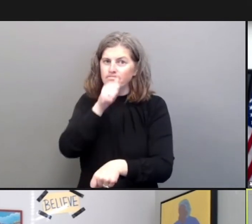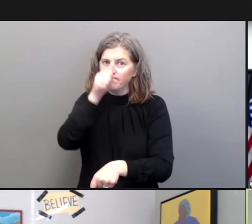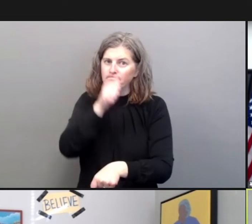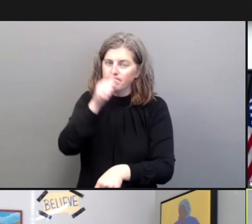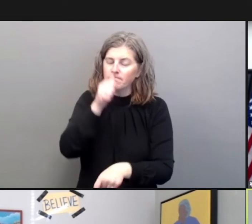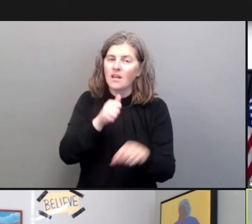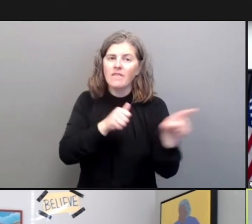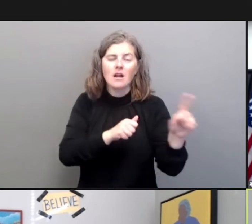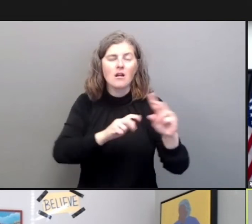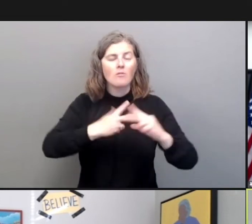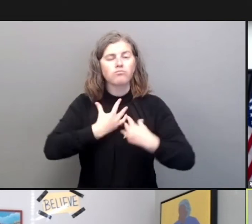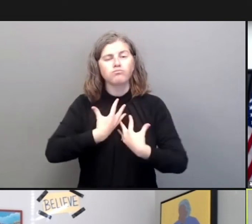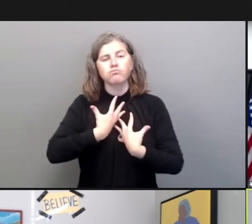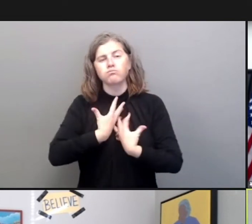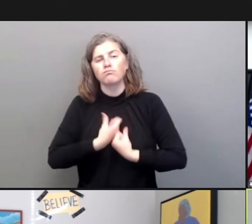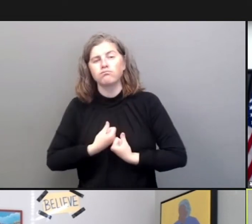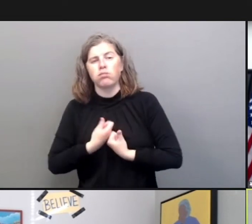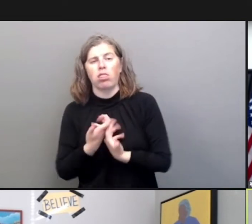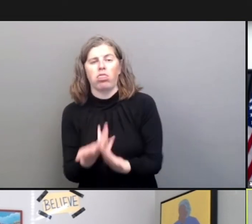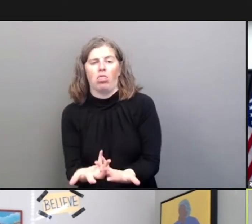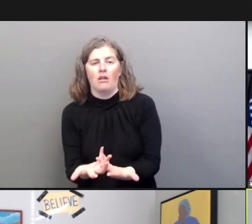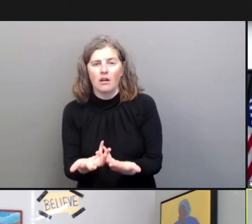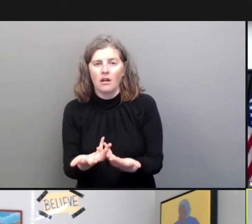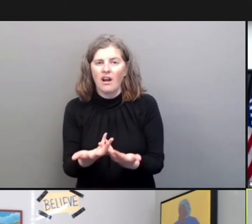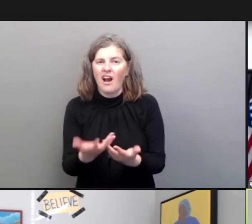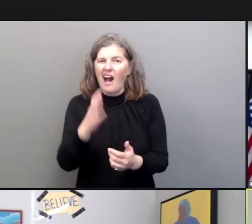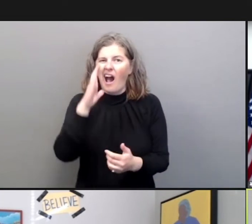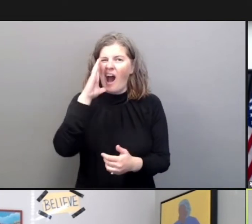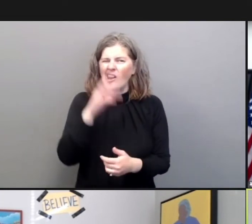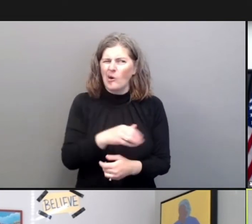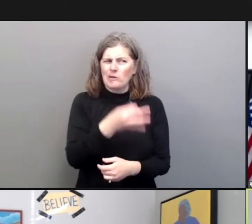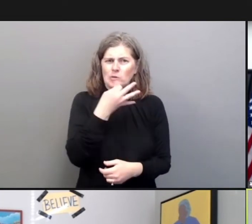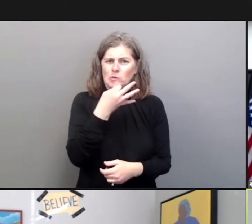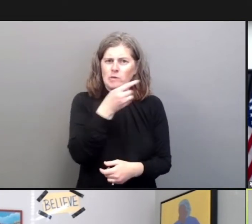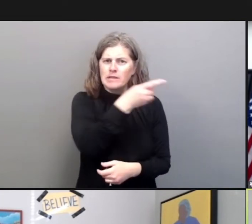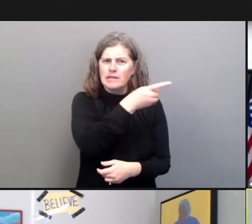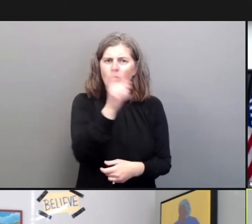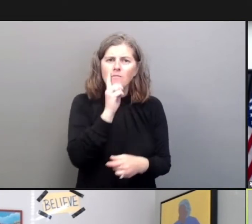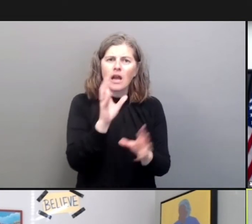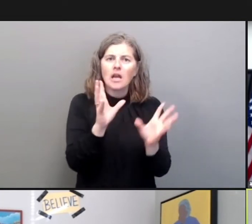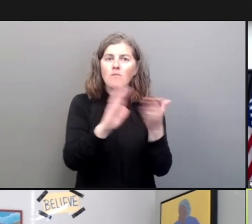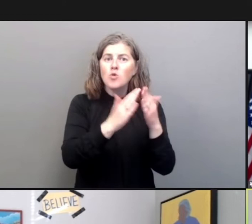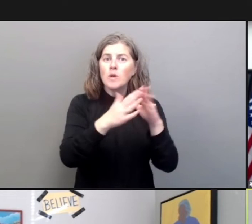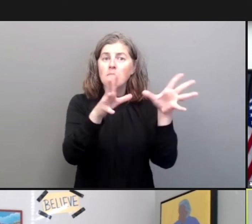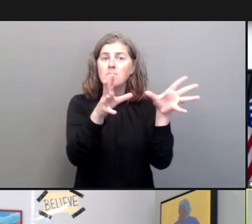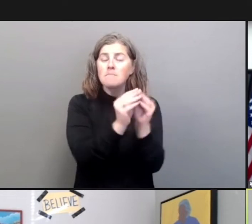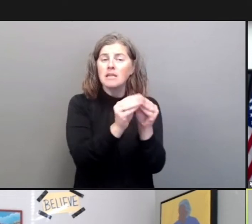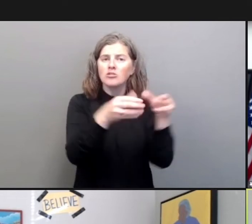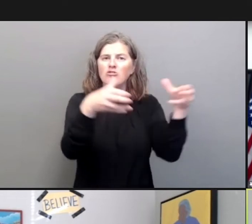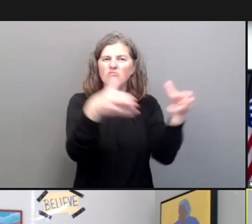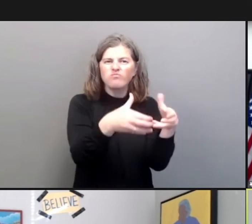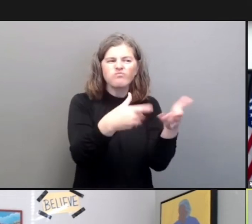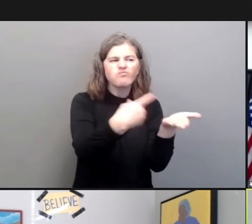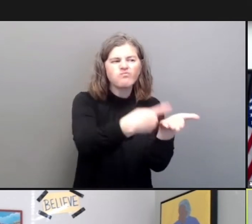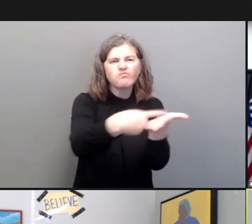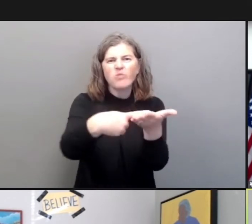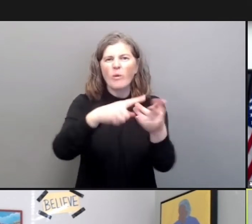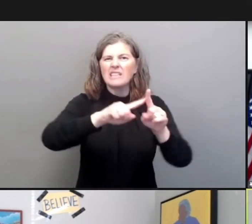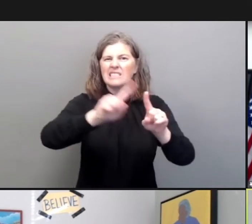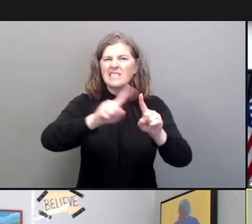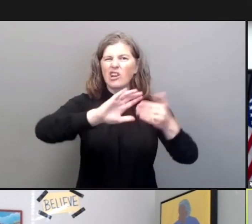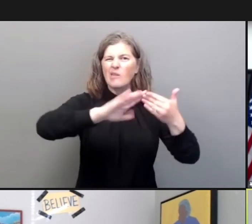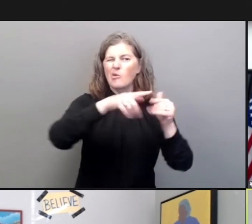very tired. And I know that they were having community meetings to talk to various